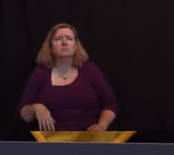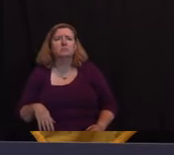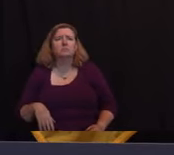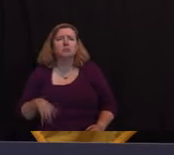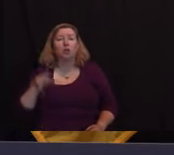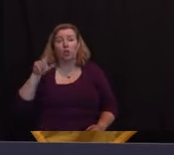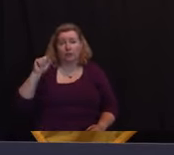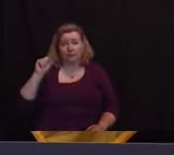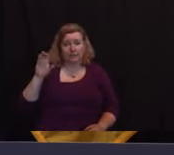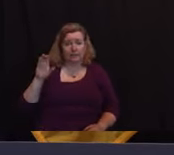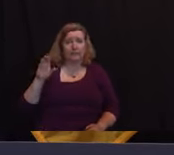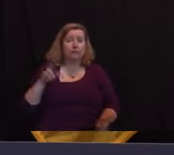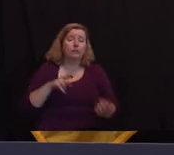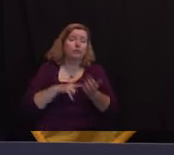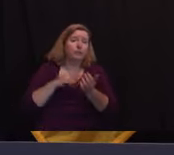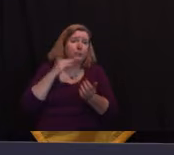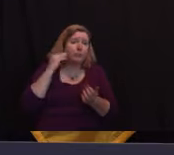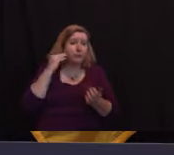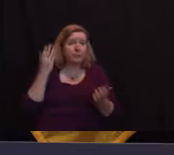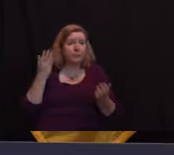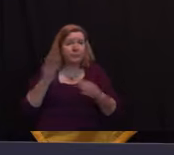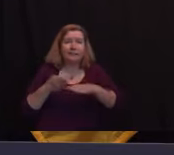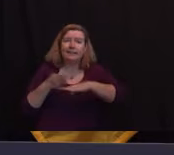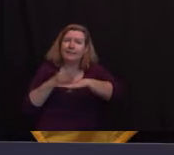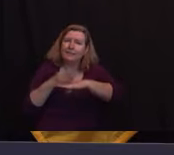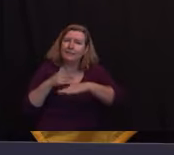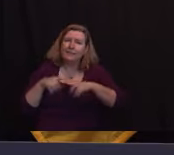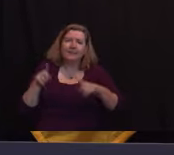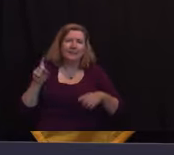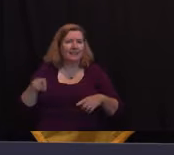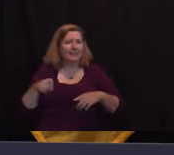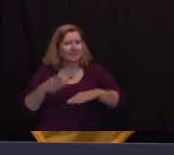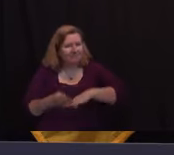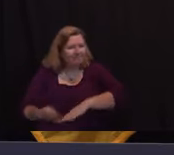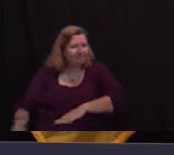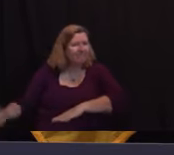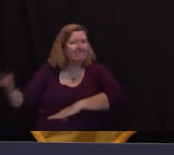the right direction, but it's still not where it needs to be among staff.